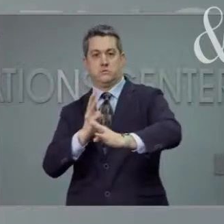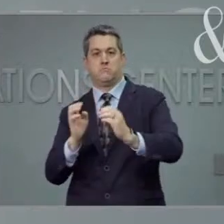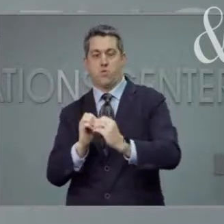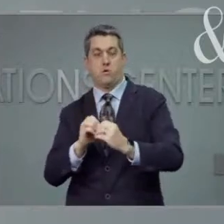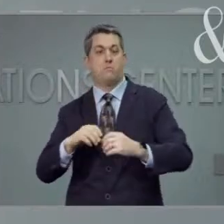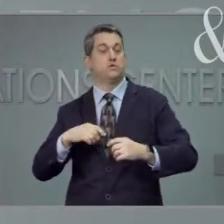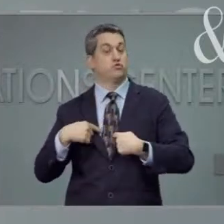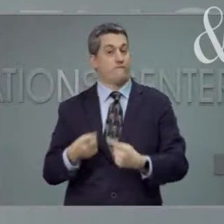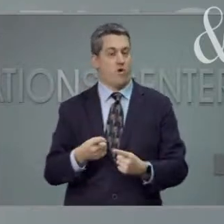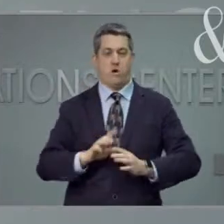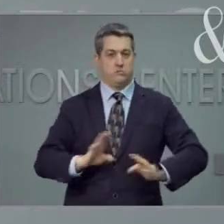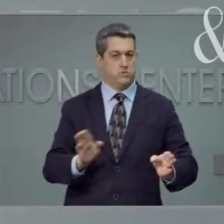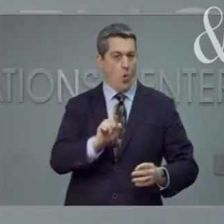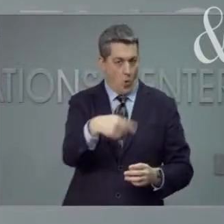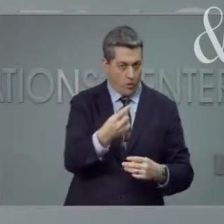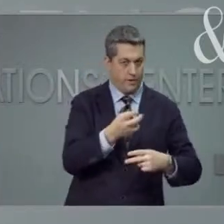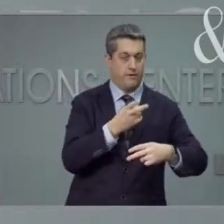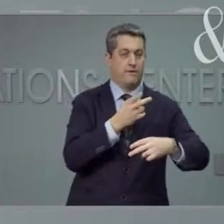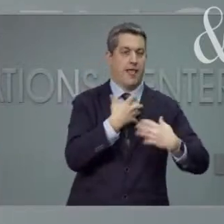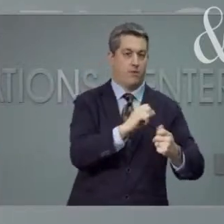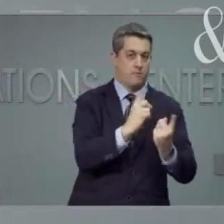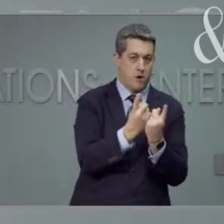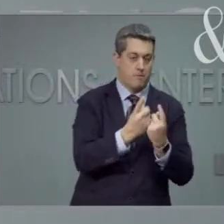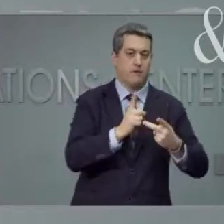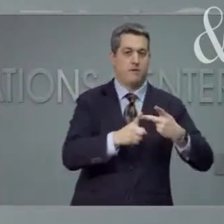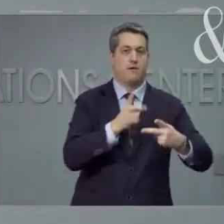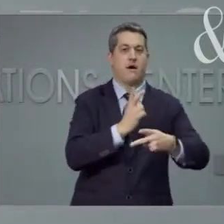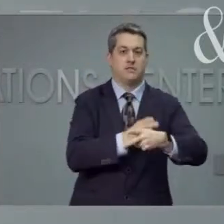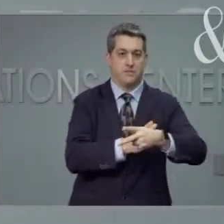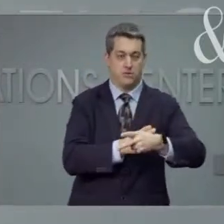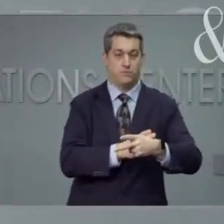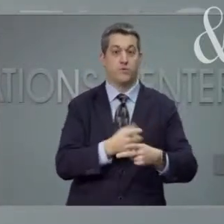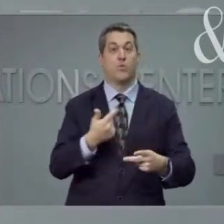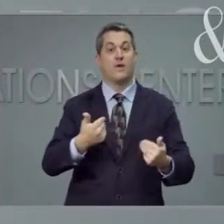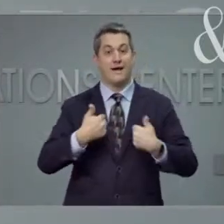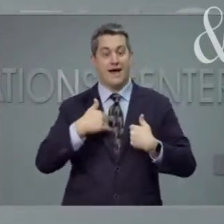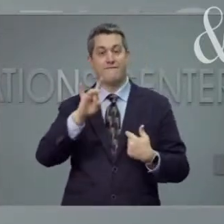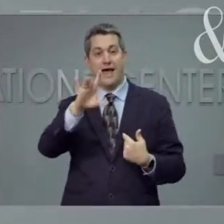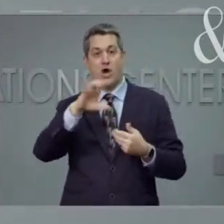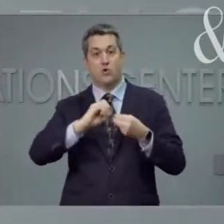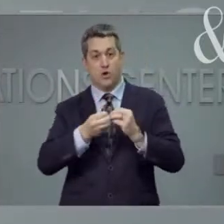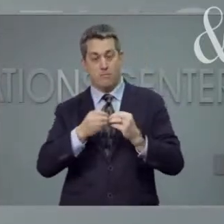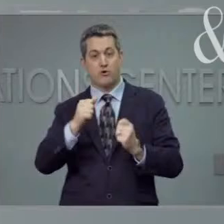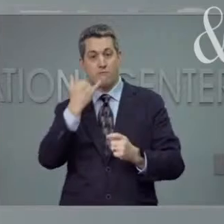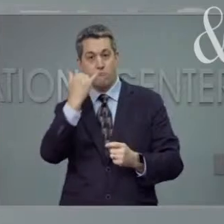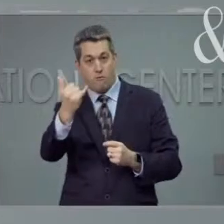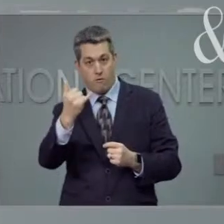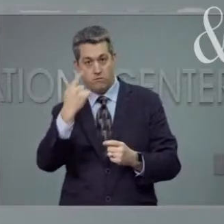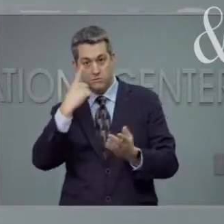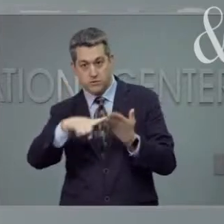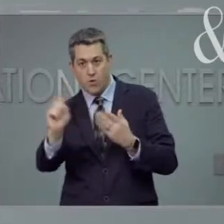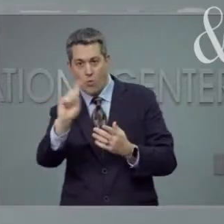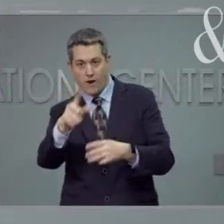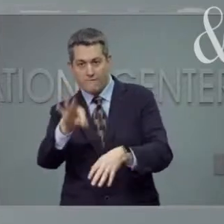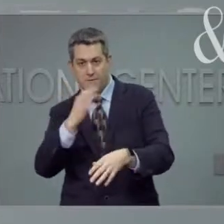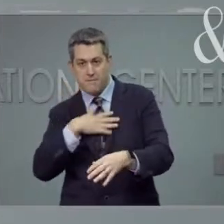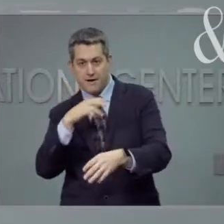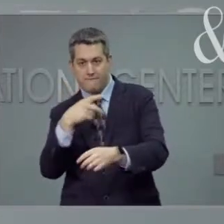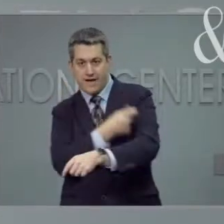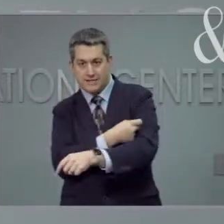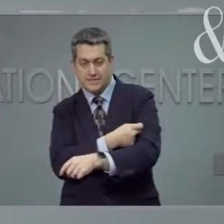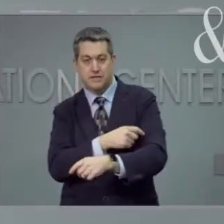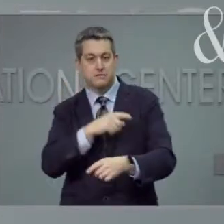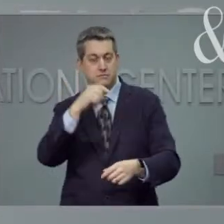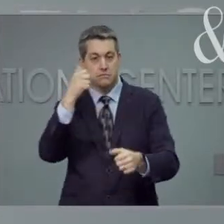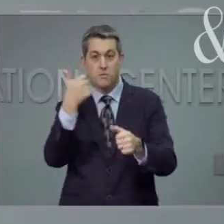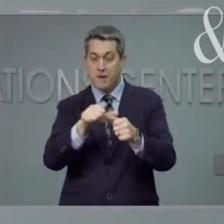1-800 number. We have our new website that can also help folks know where they can get their vaccine. But again, we are just focused on those who